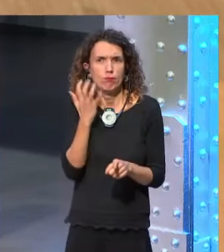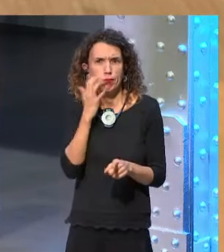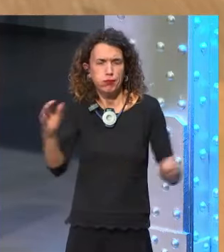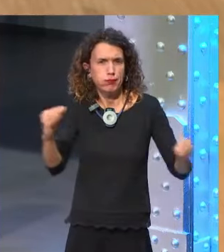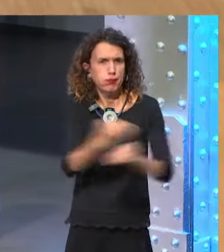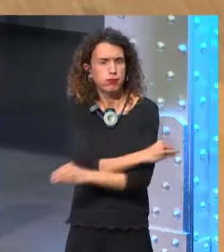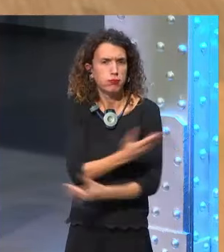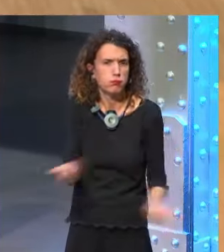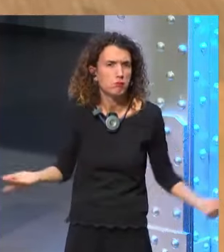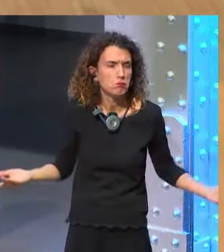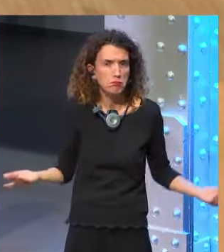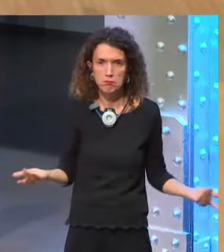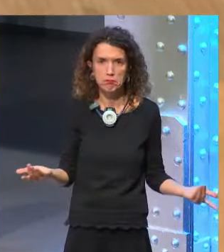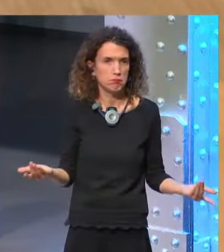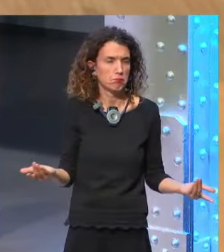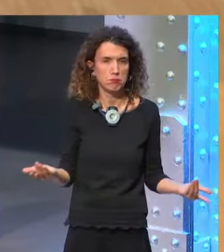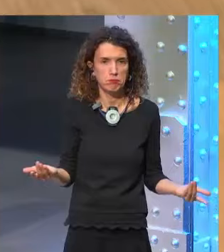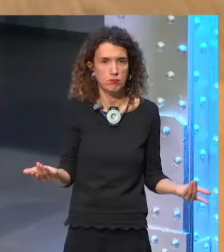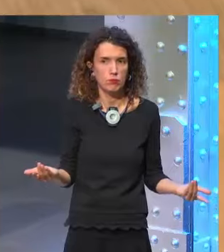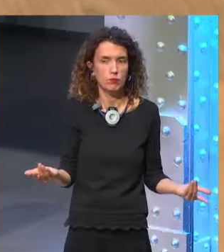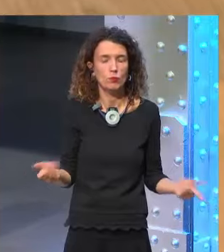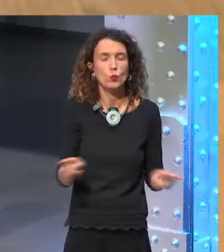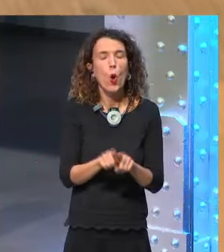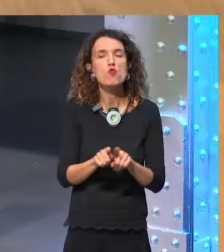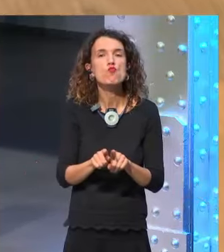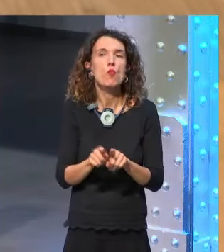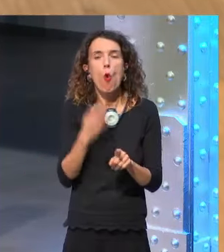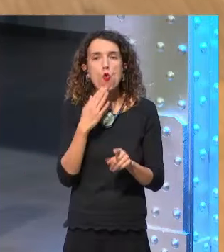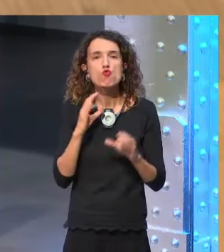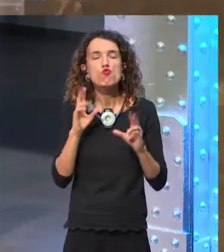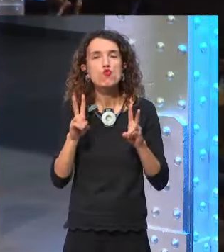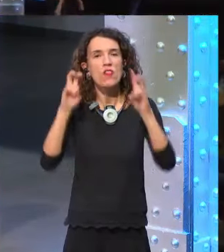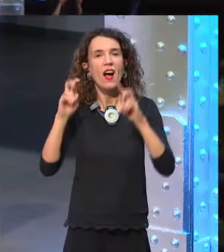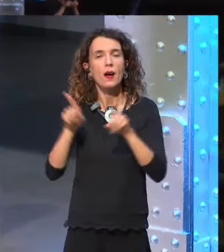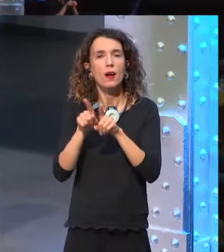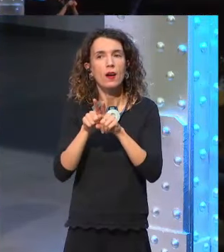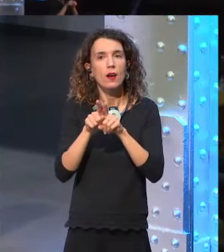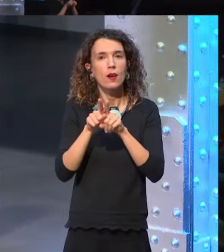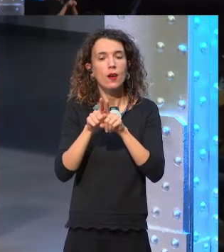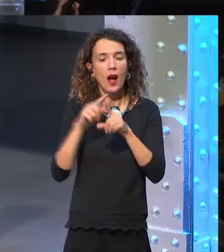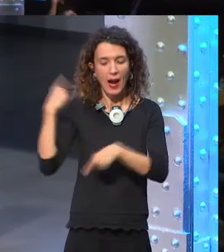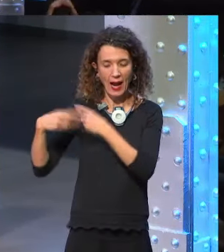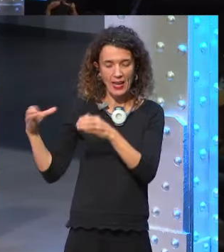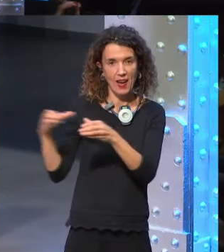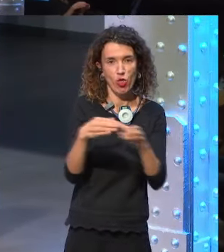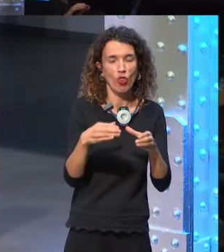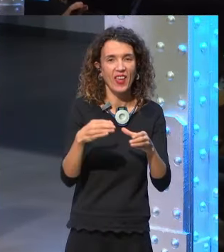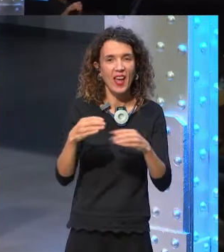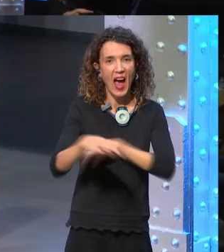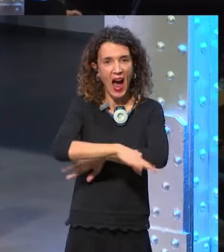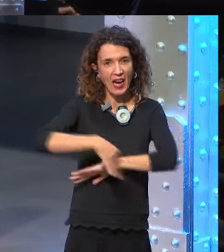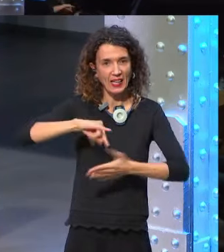is a new generation of design architecture, a new generation of architects that embrace this happily.